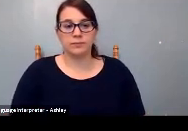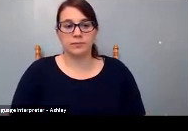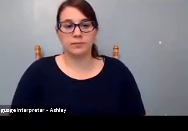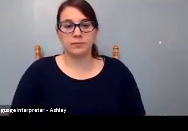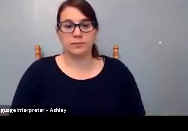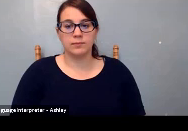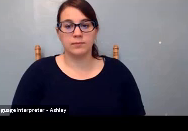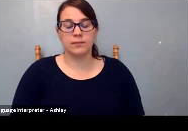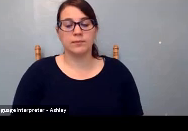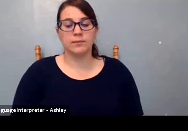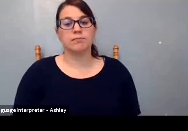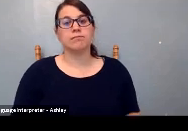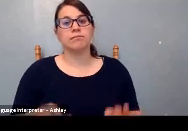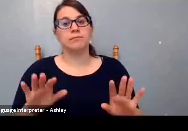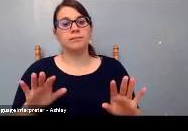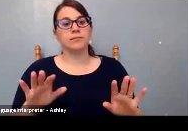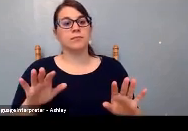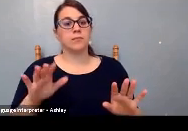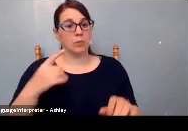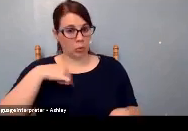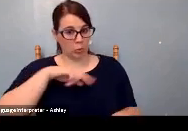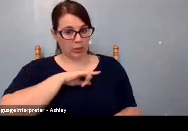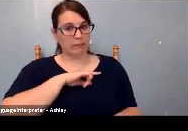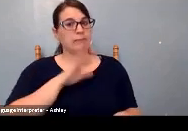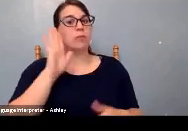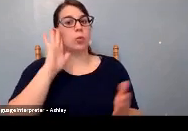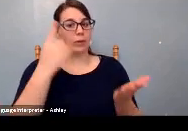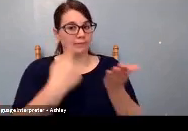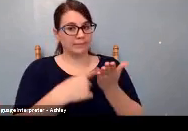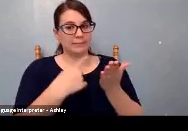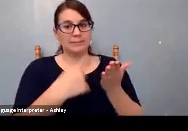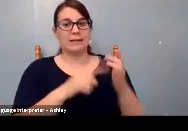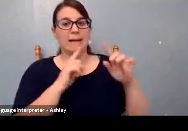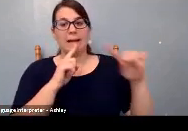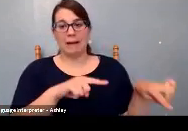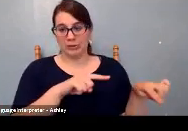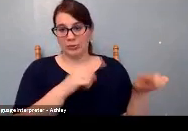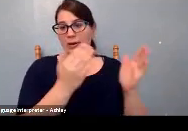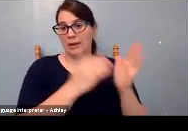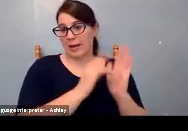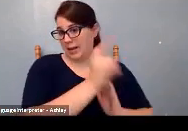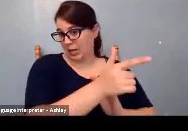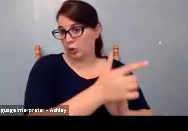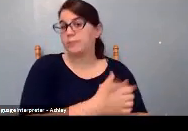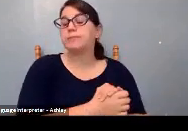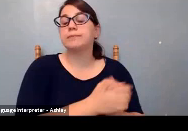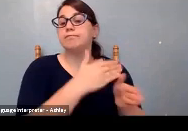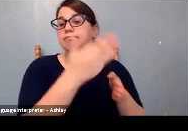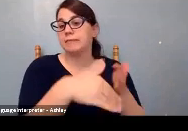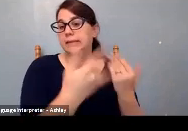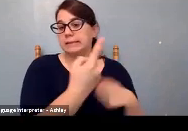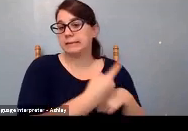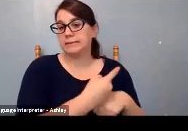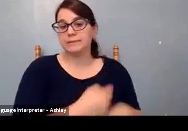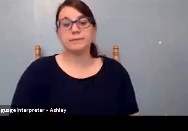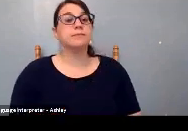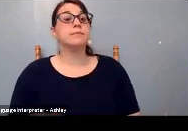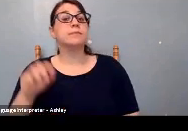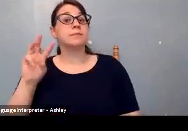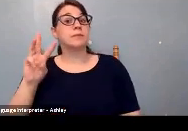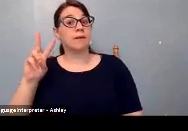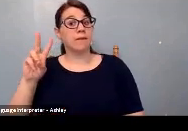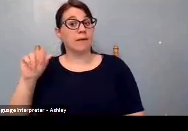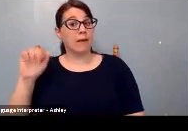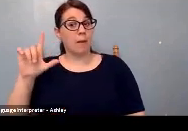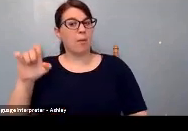Again, we will go over those questions and answers at the end. WVABLE is based on federal legislation called